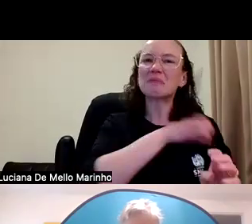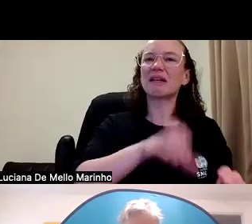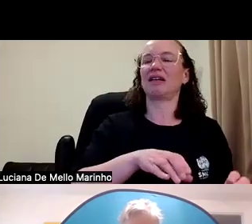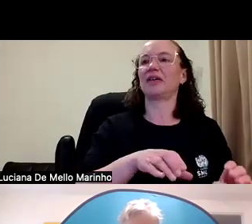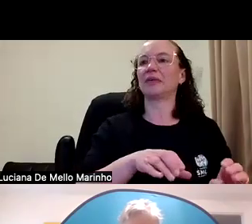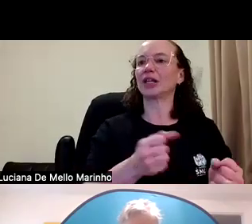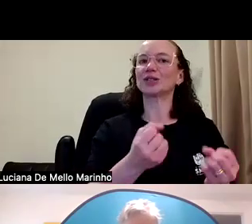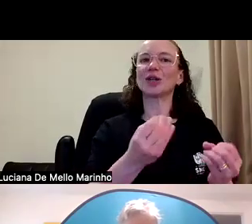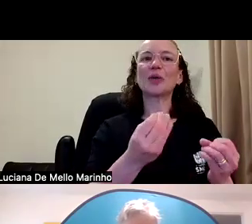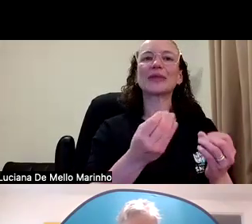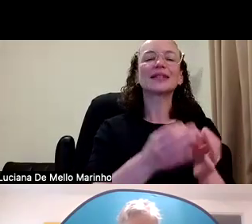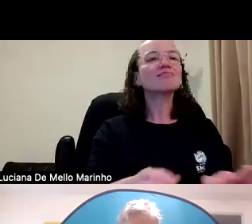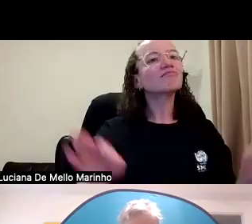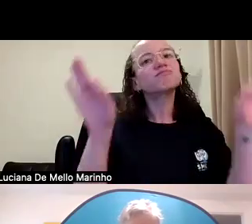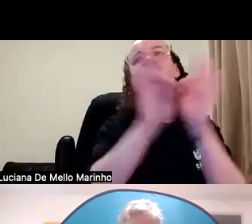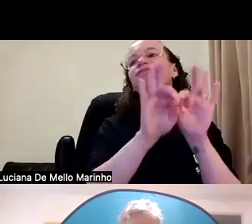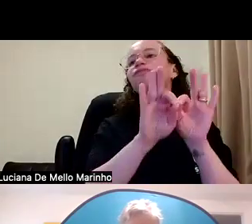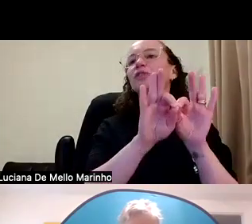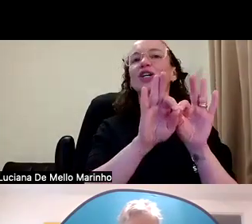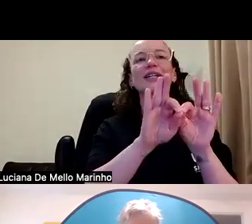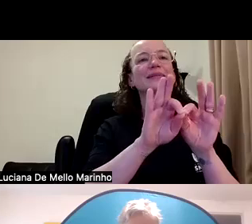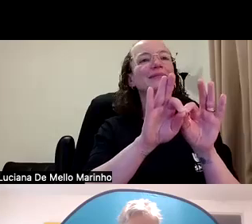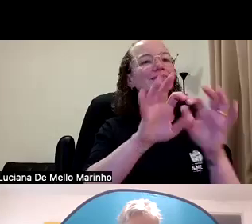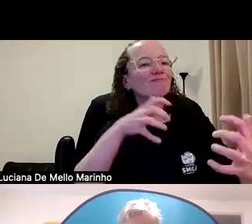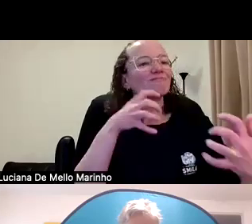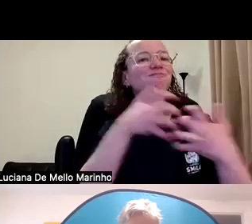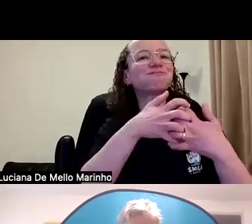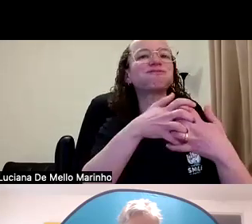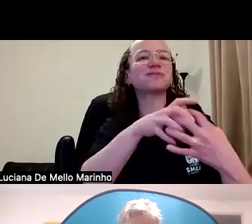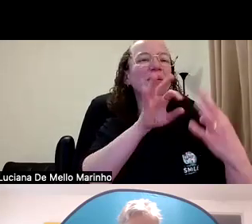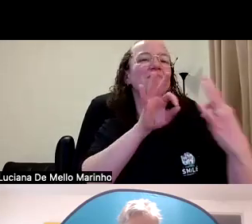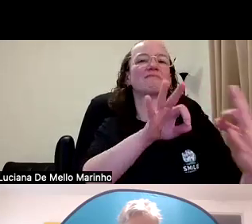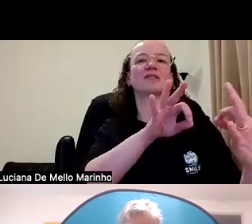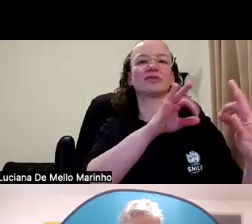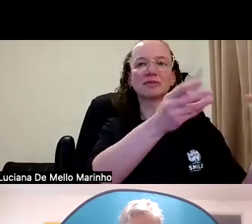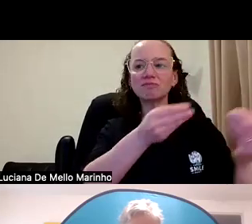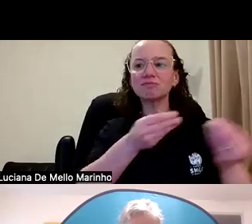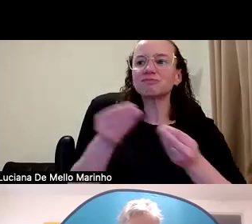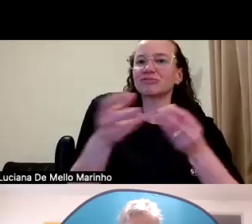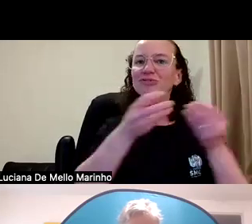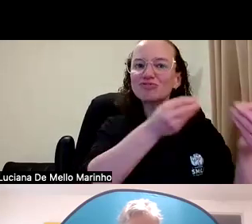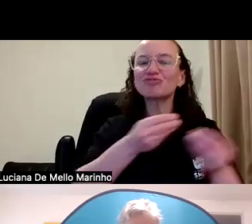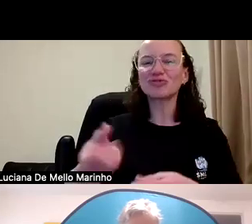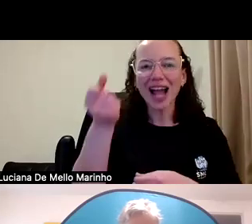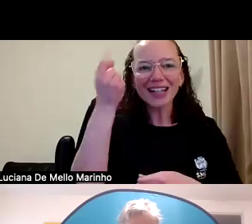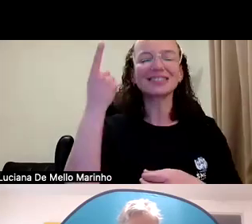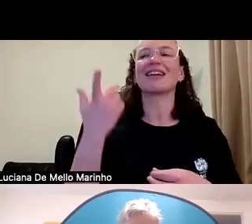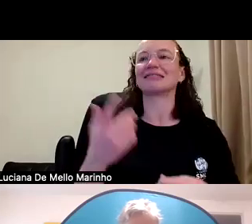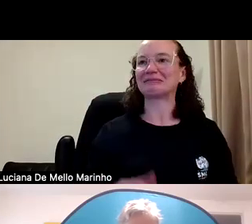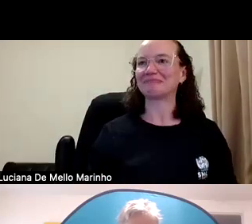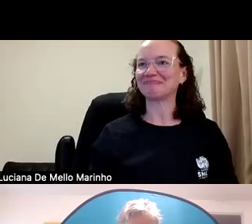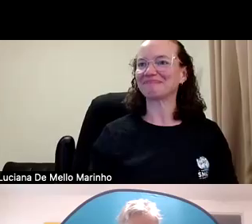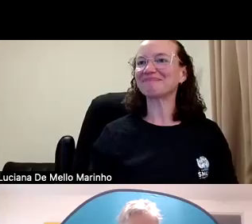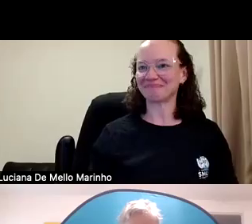patient and the deaf community. They should feel empowered, and that's very important. It's really important to match that to make sure that there's